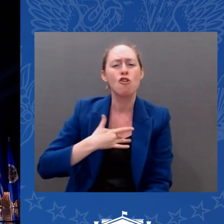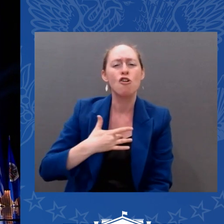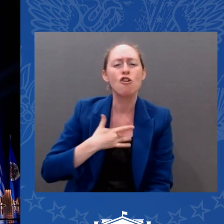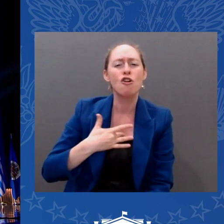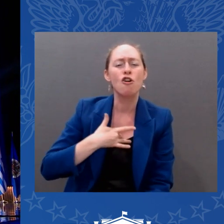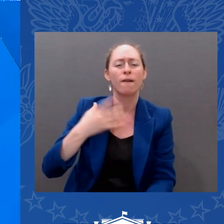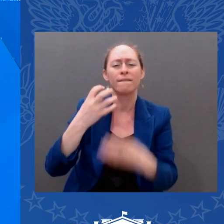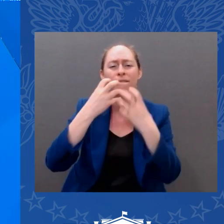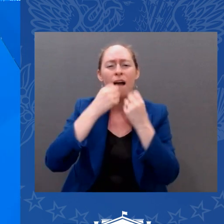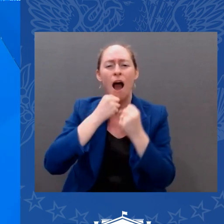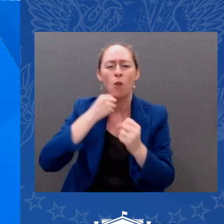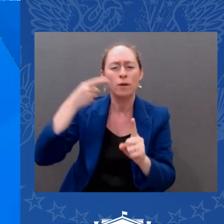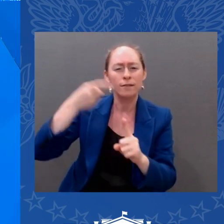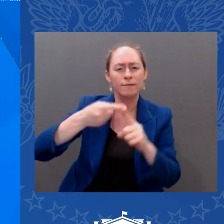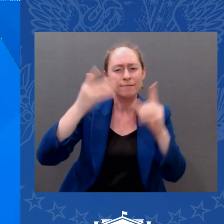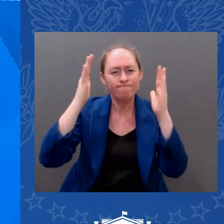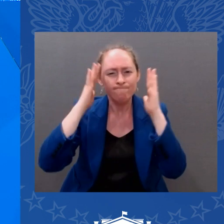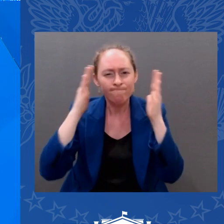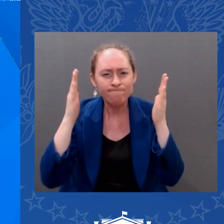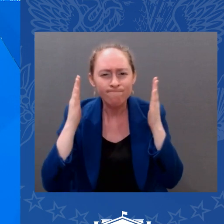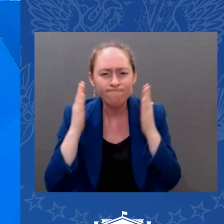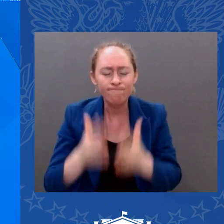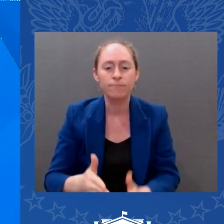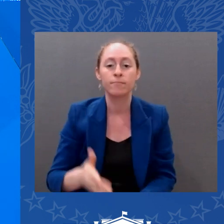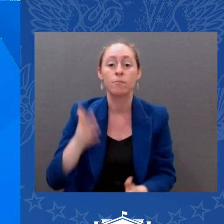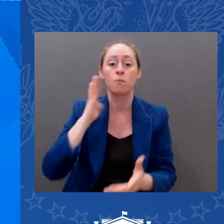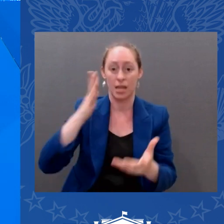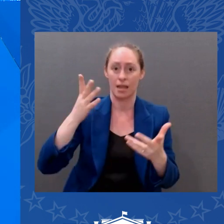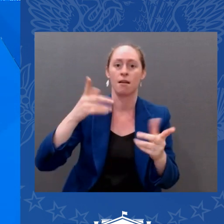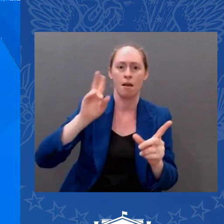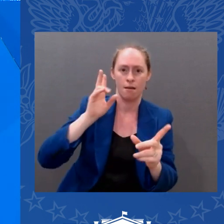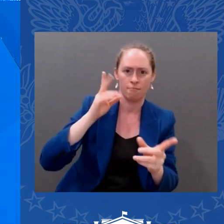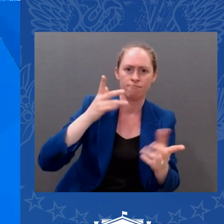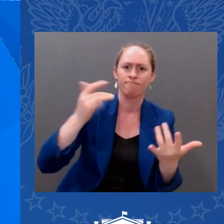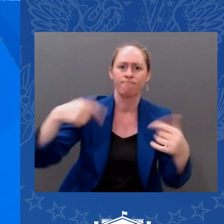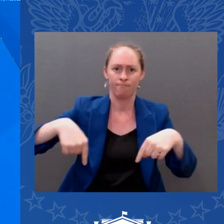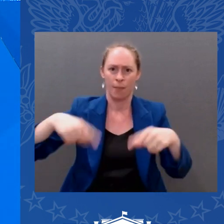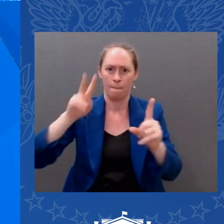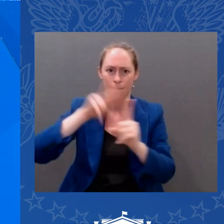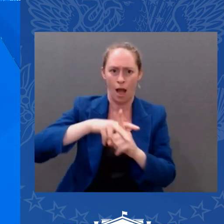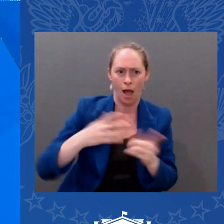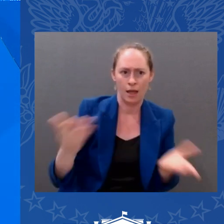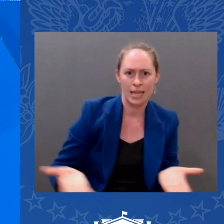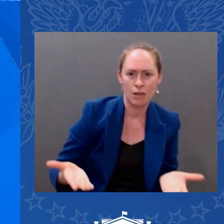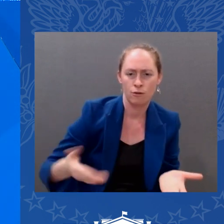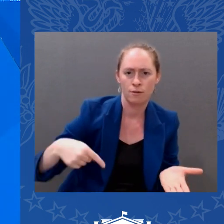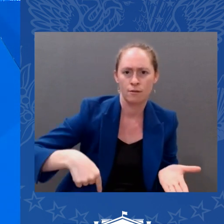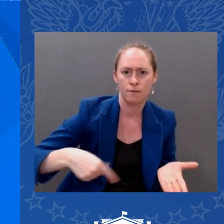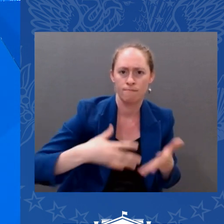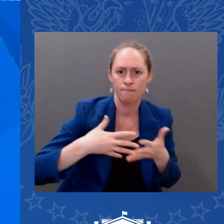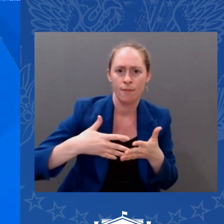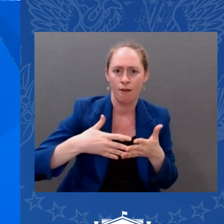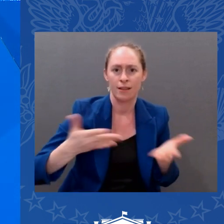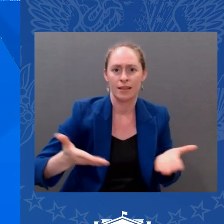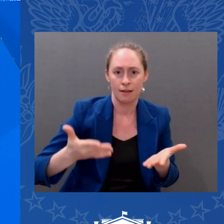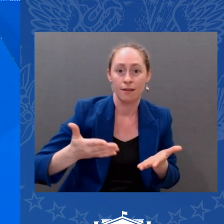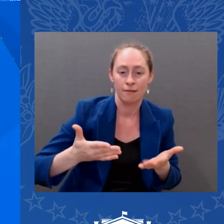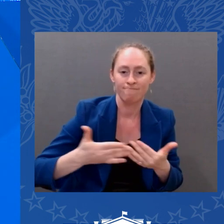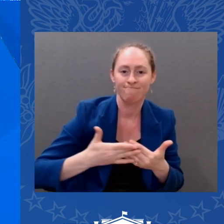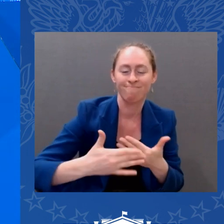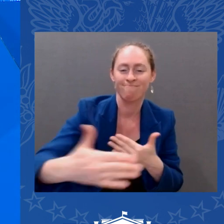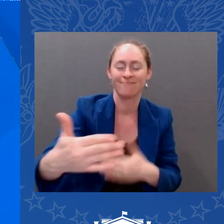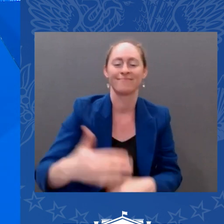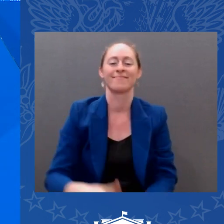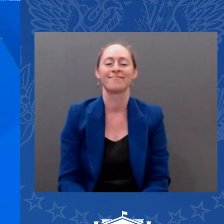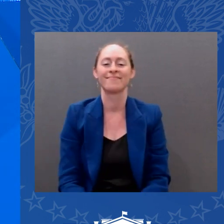recovery and to bolster long-term economic competitiveness in the United States. First, the American Partnership